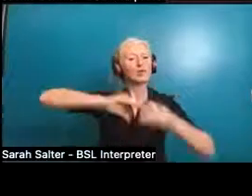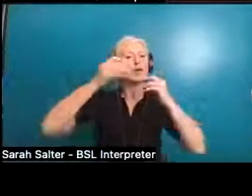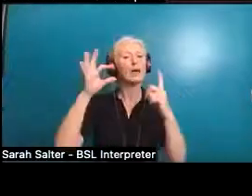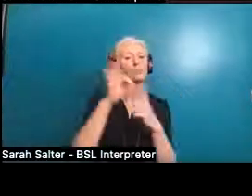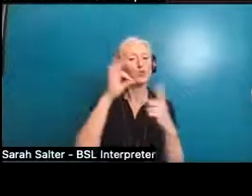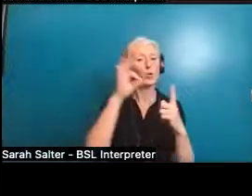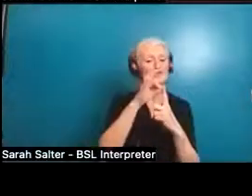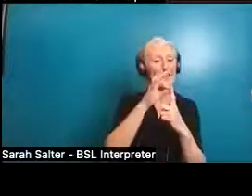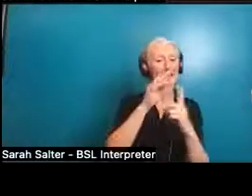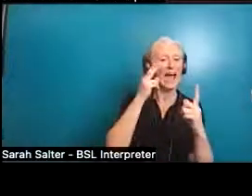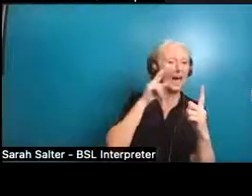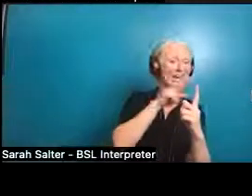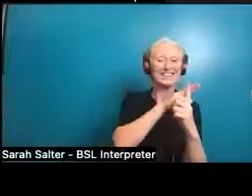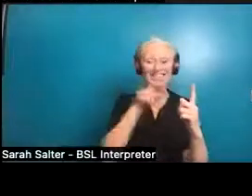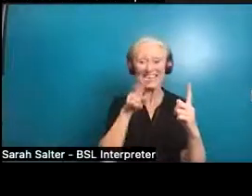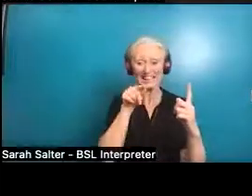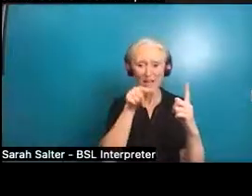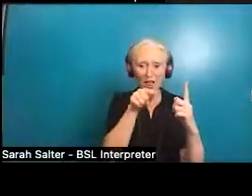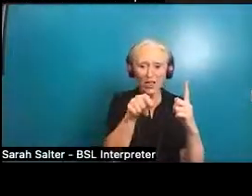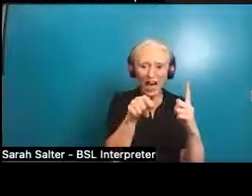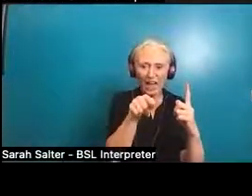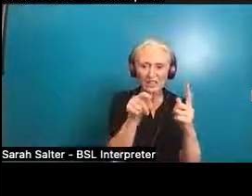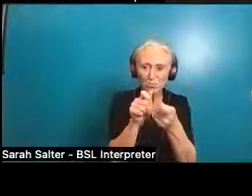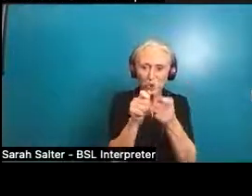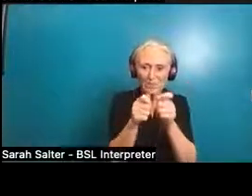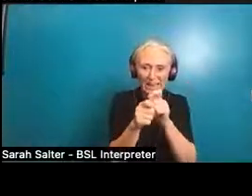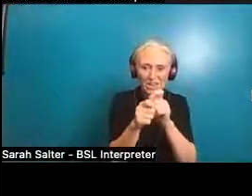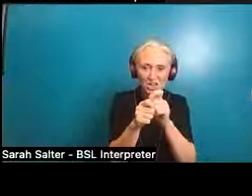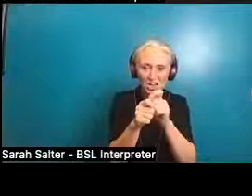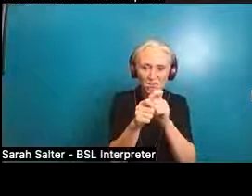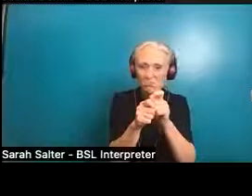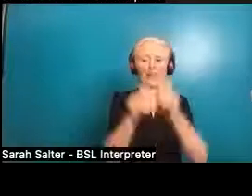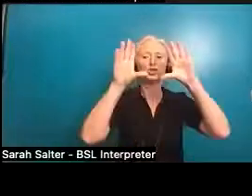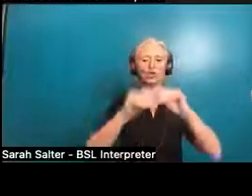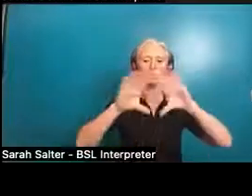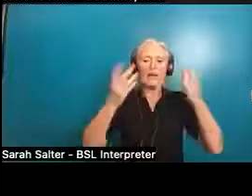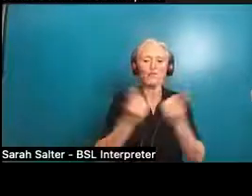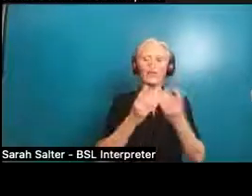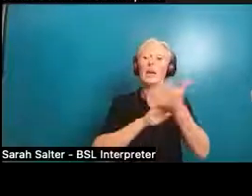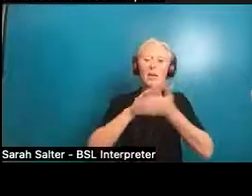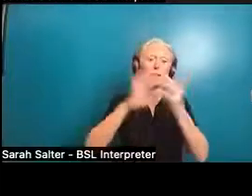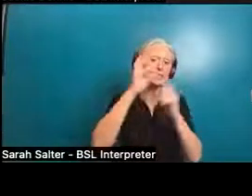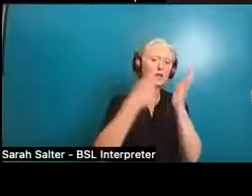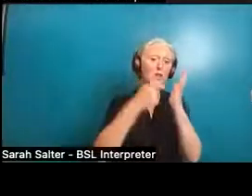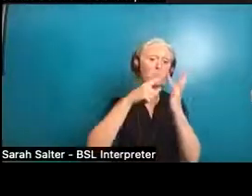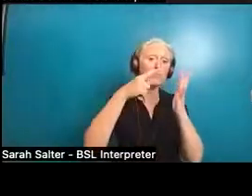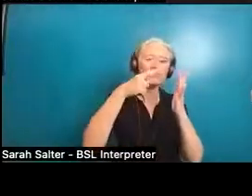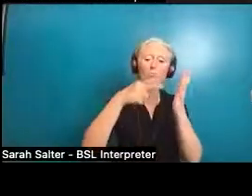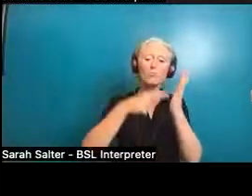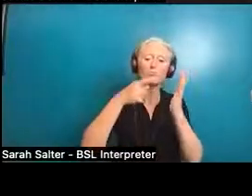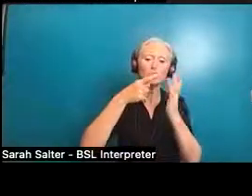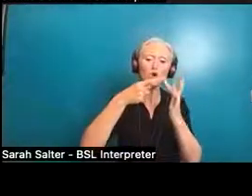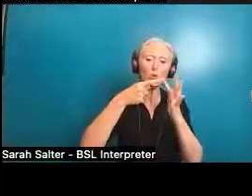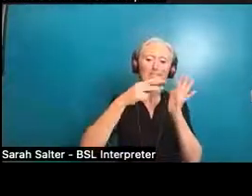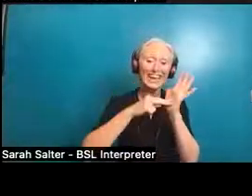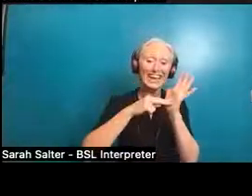that abnormal stop, it just stops. It doesn't produce the protein anymore. And there's a nice